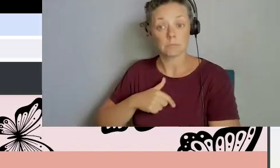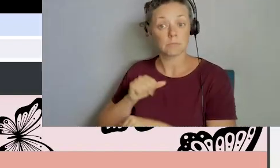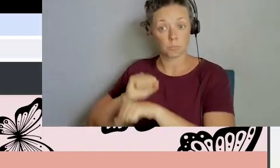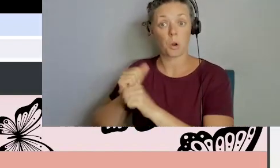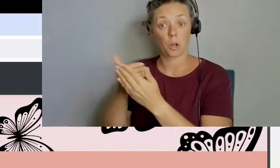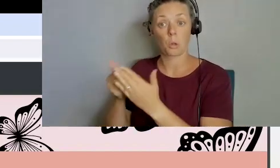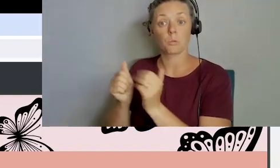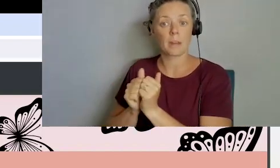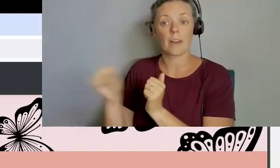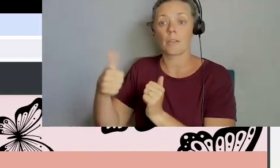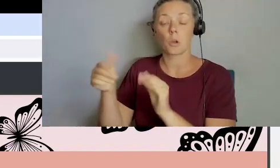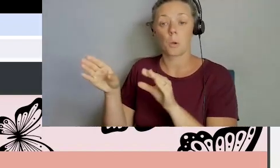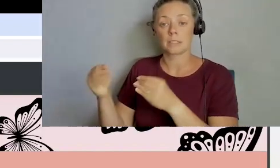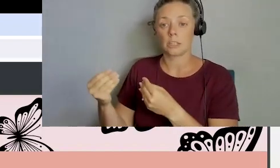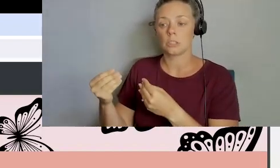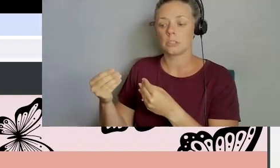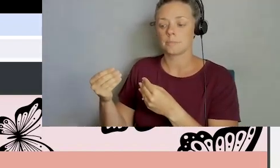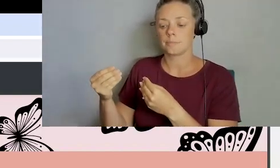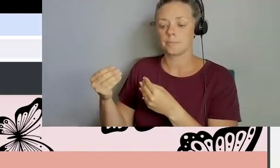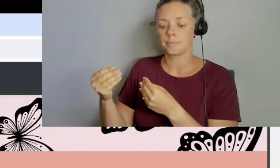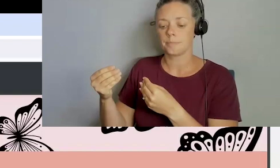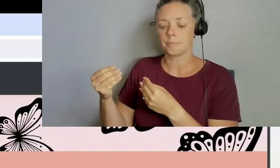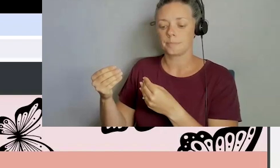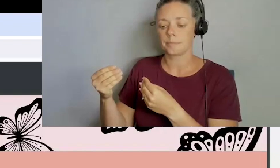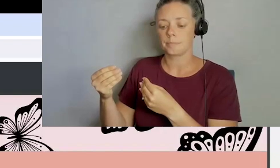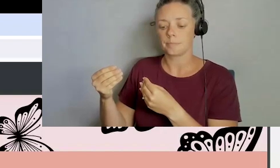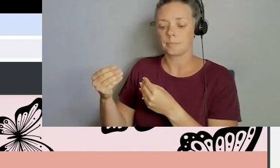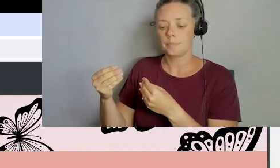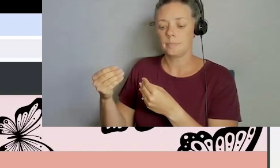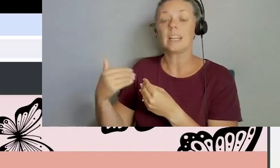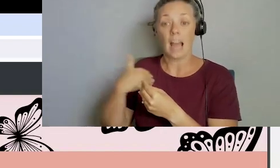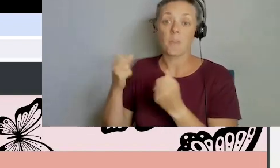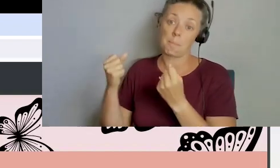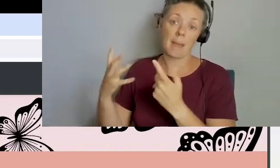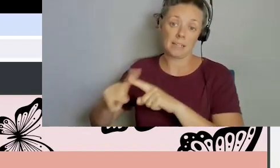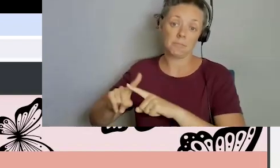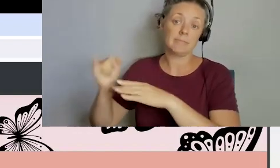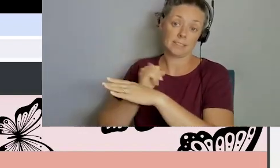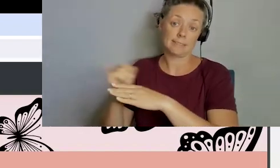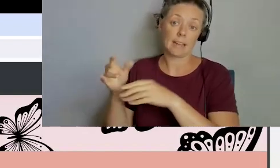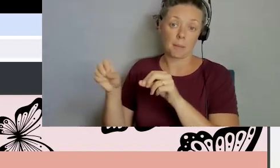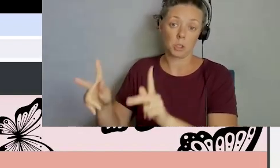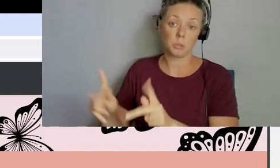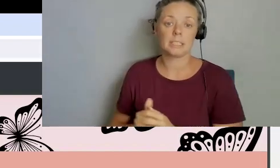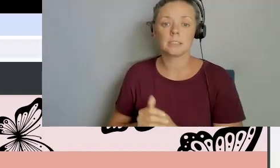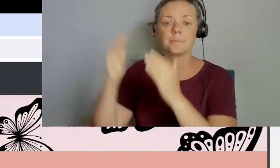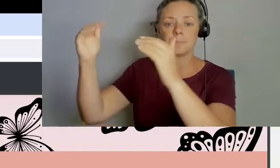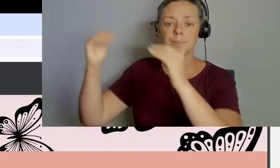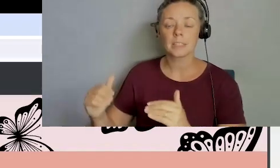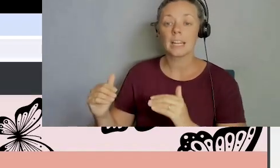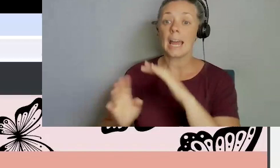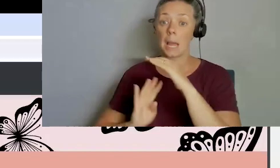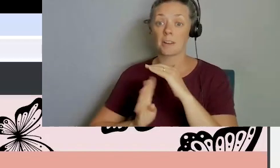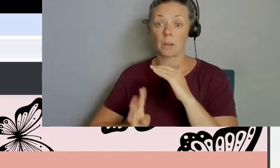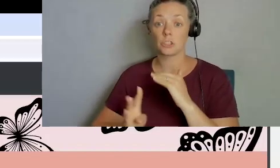like I said, organizations that provide this internship opportunities. Immigration services is another big one.